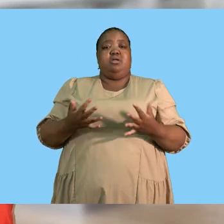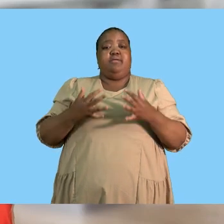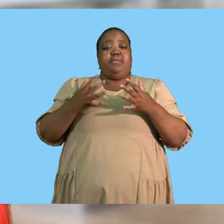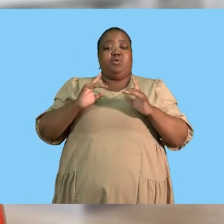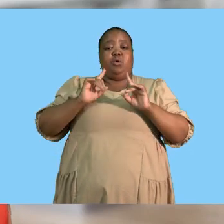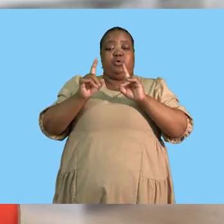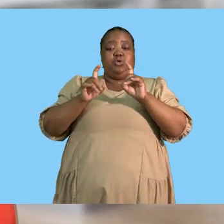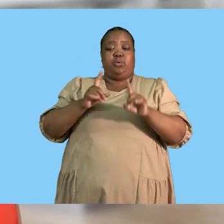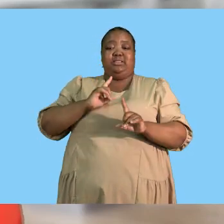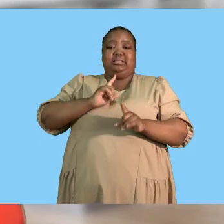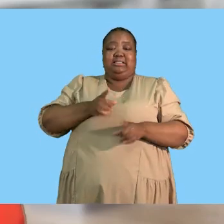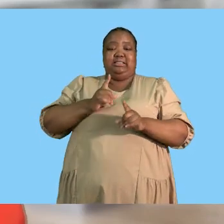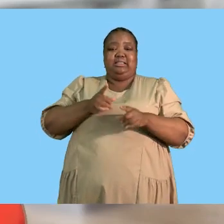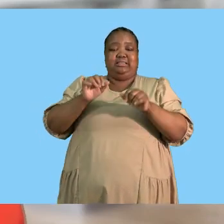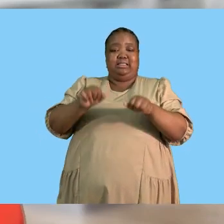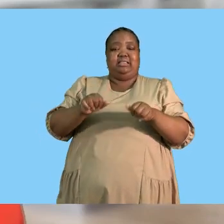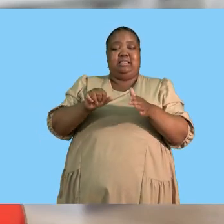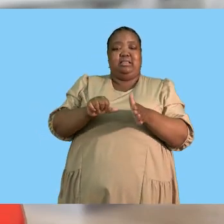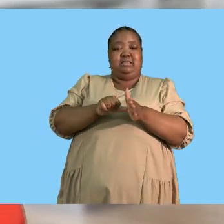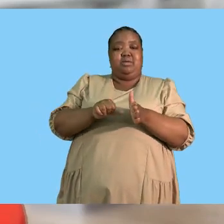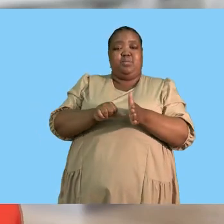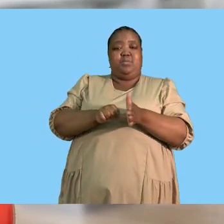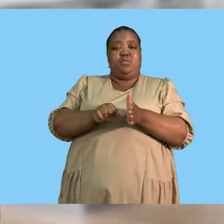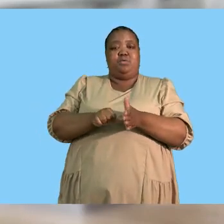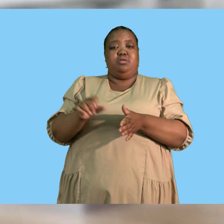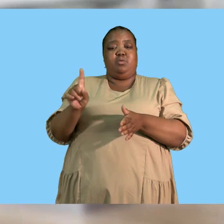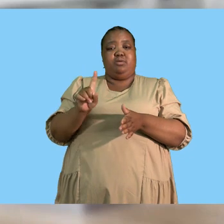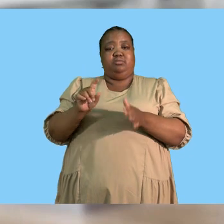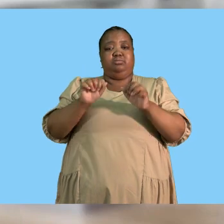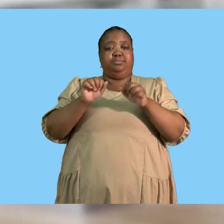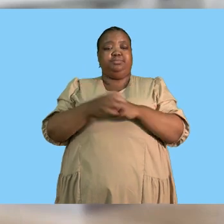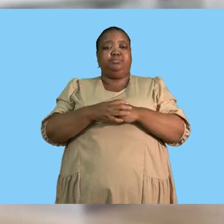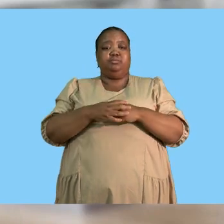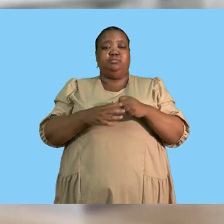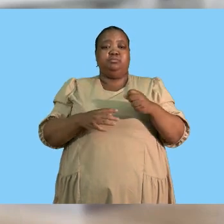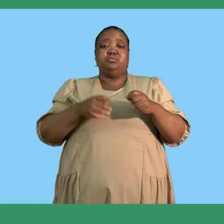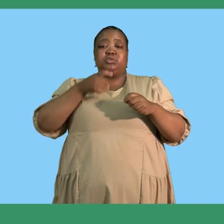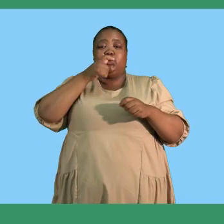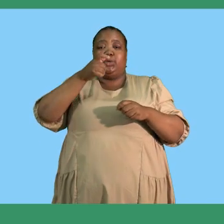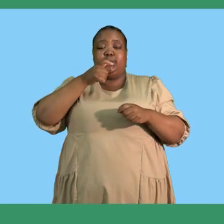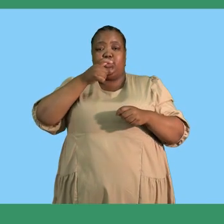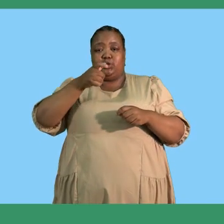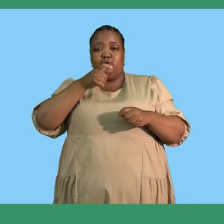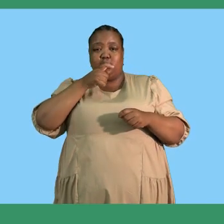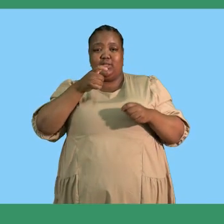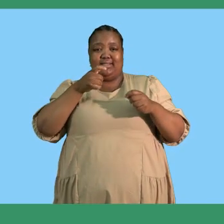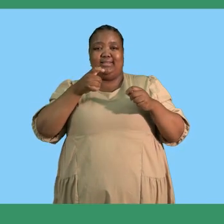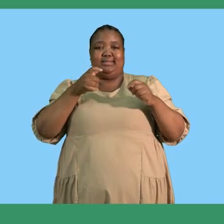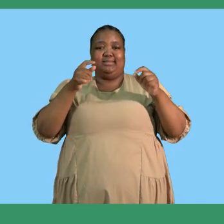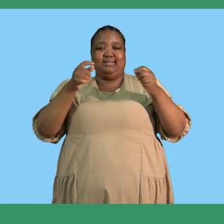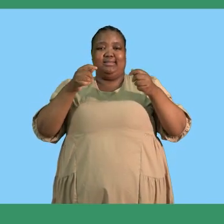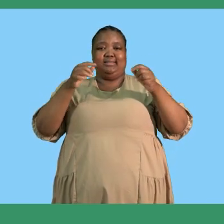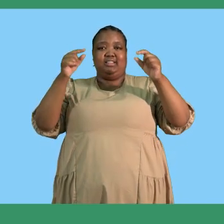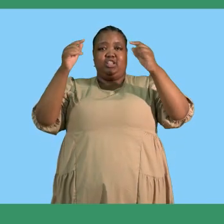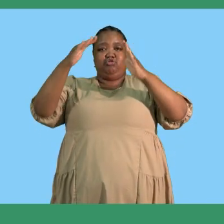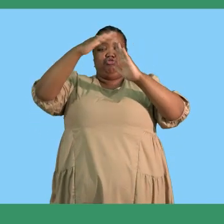must emphasize that when you are answering the question, it is important for you not to separate these